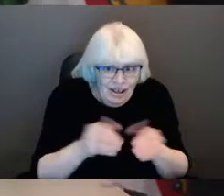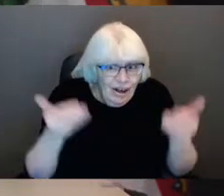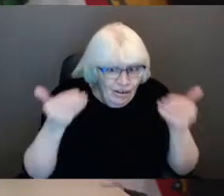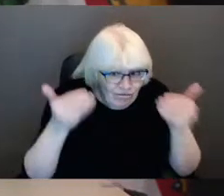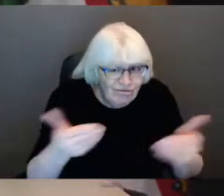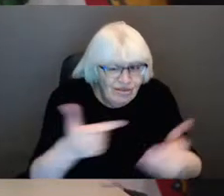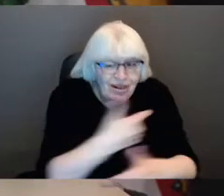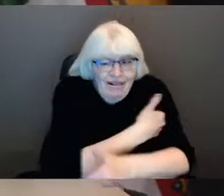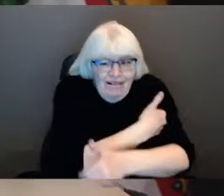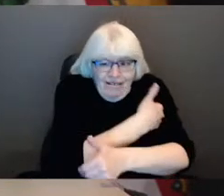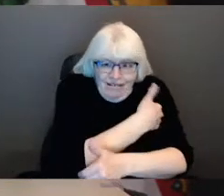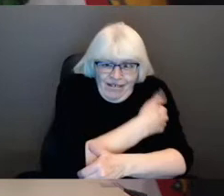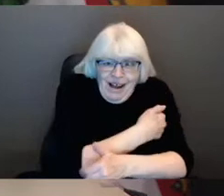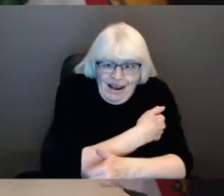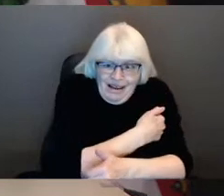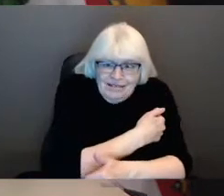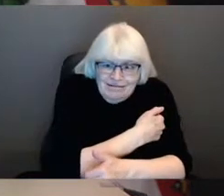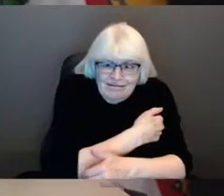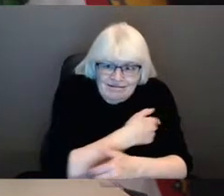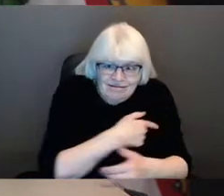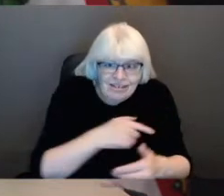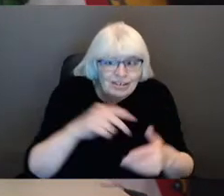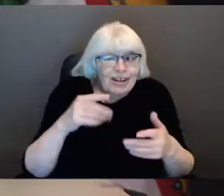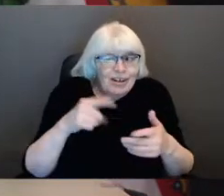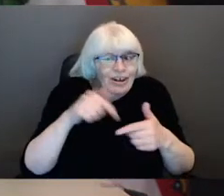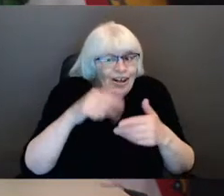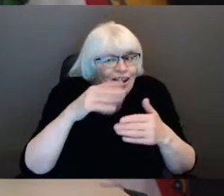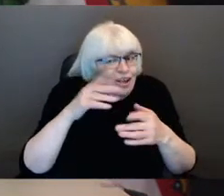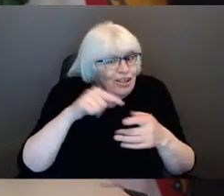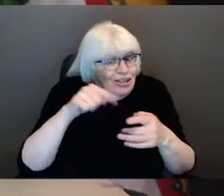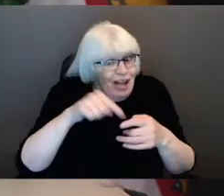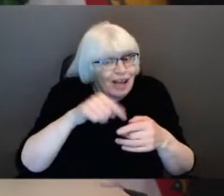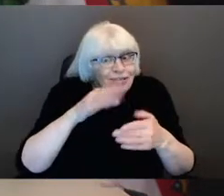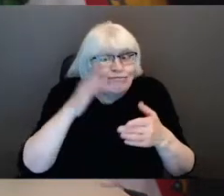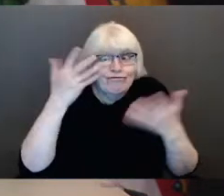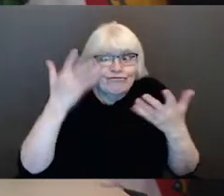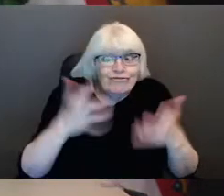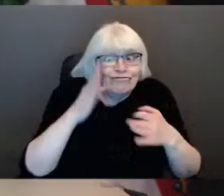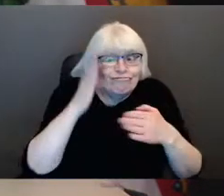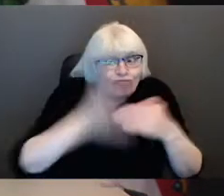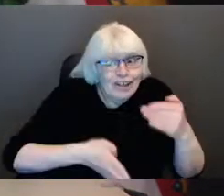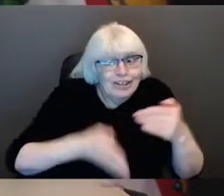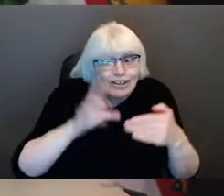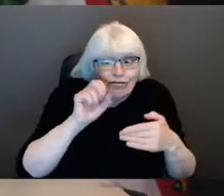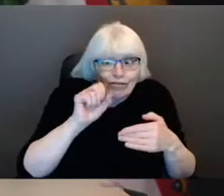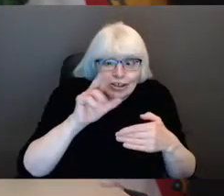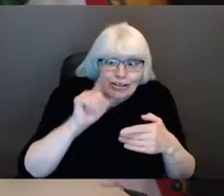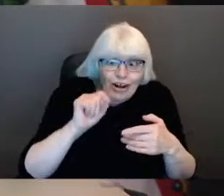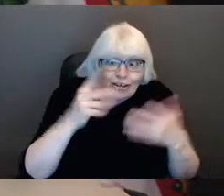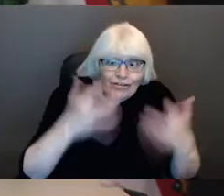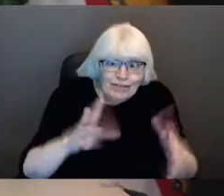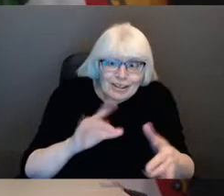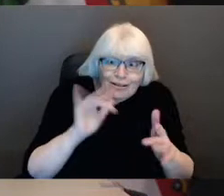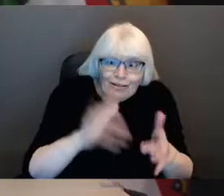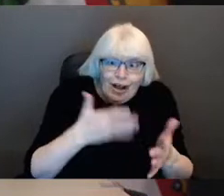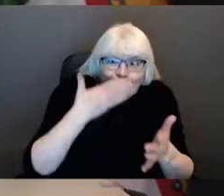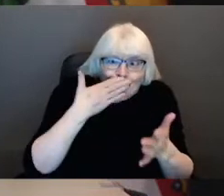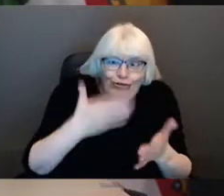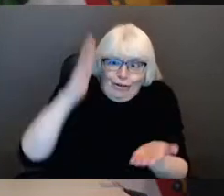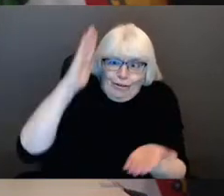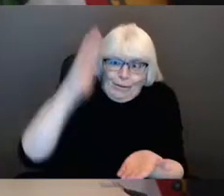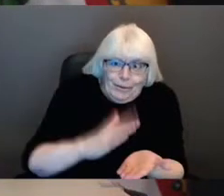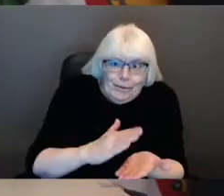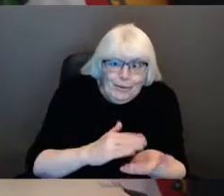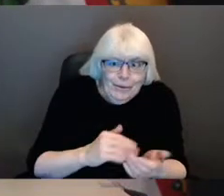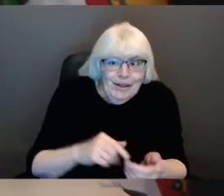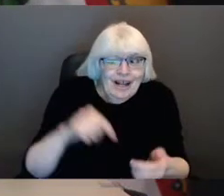best way through this. I think we've been all looking at those numbers over the last couple of weeks and saying,